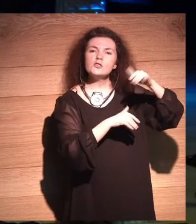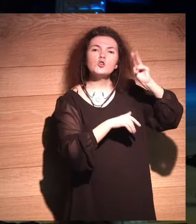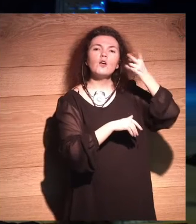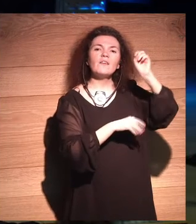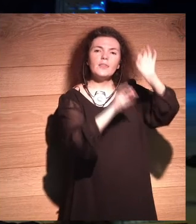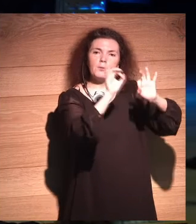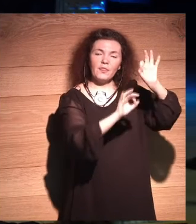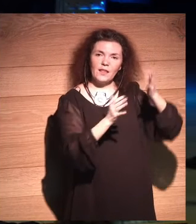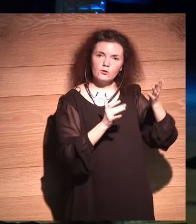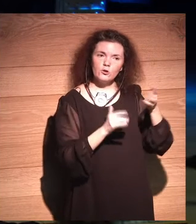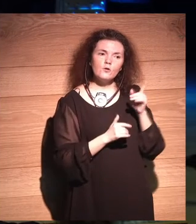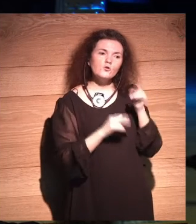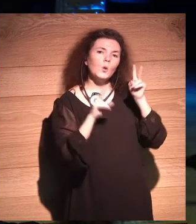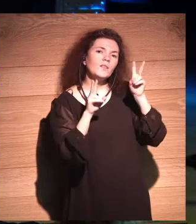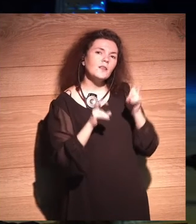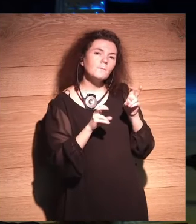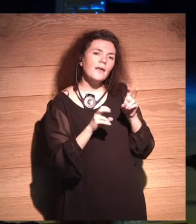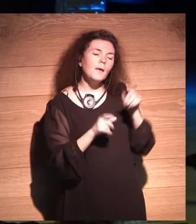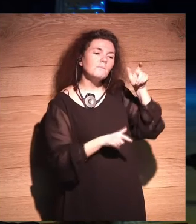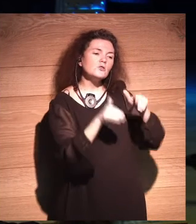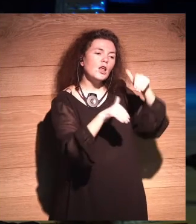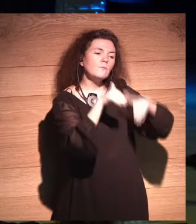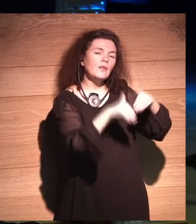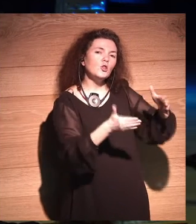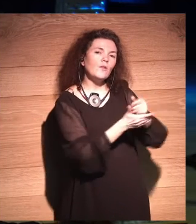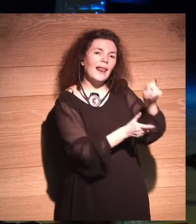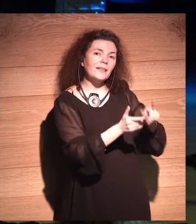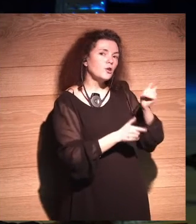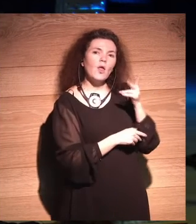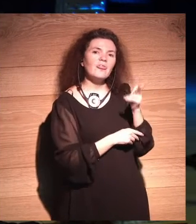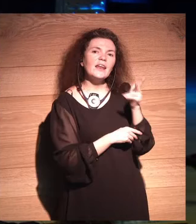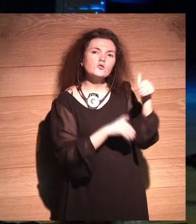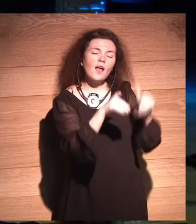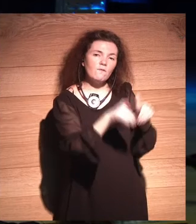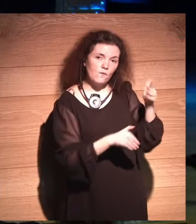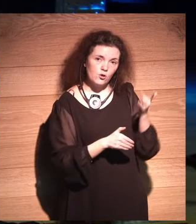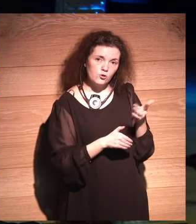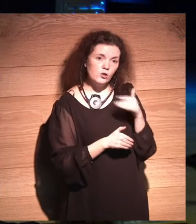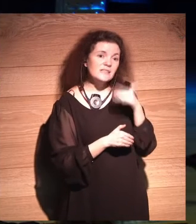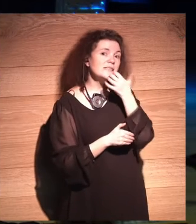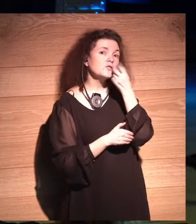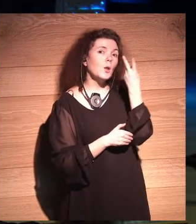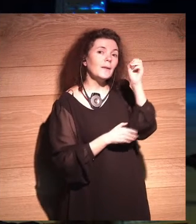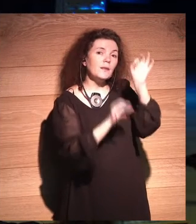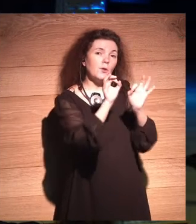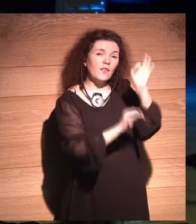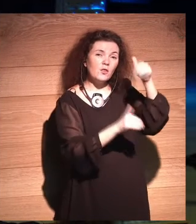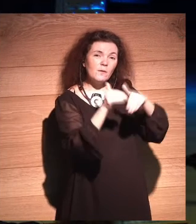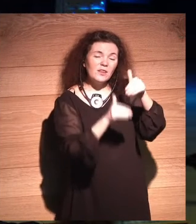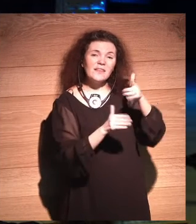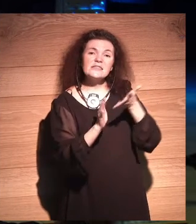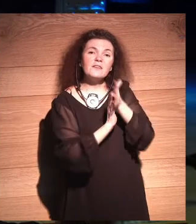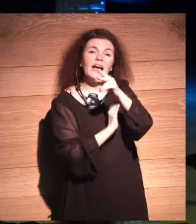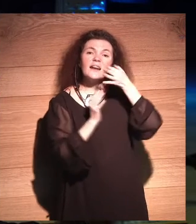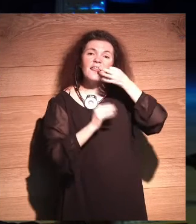that just 20% are voting, and also that 20% is biased in terms of wealth, race, etc. So my question is, and there